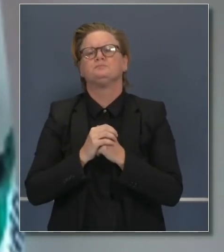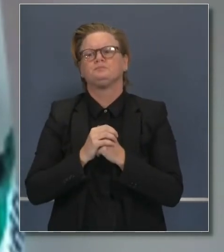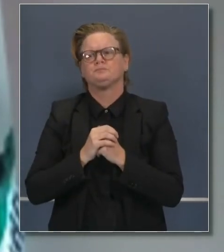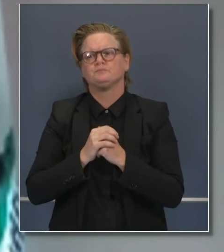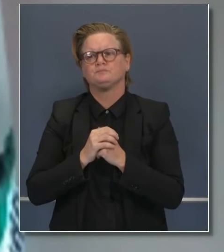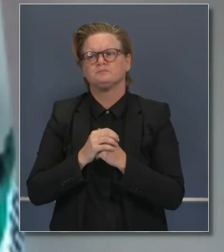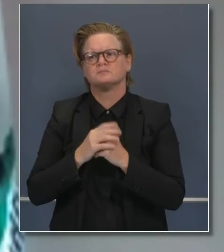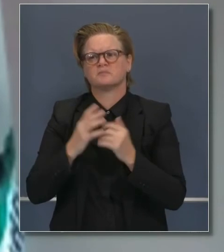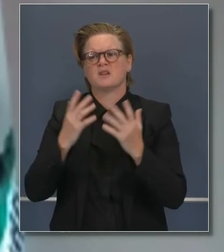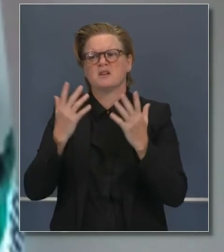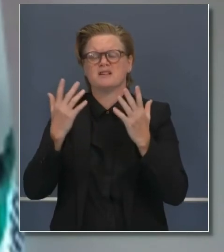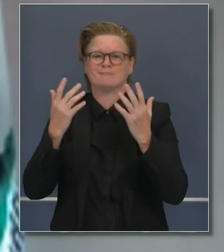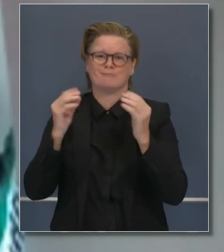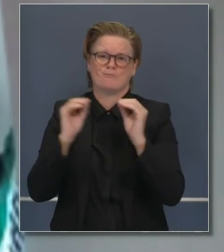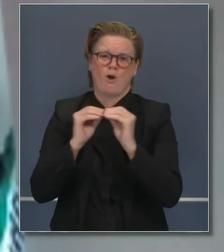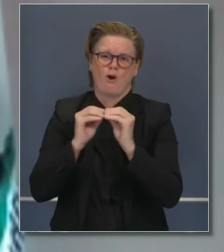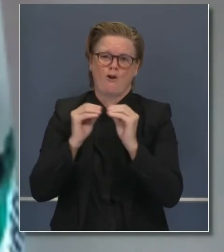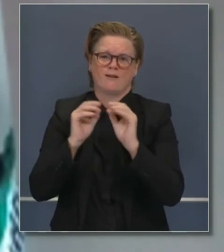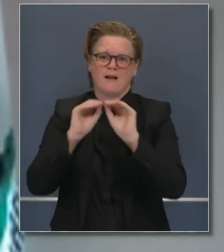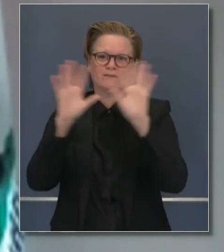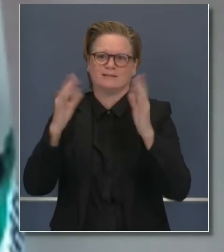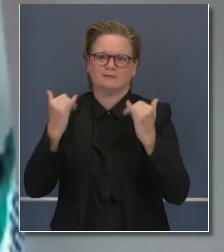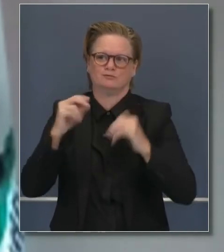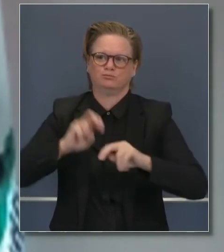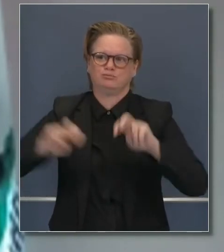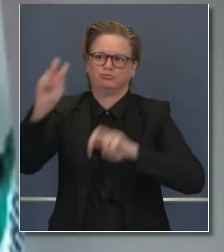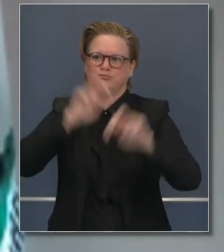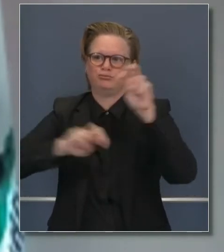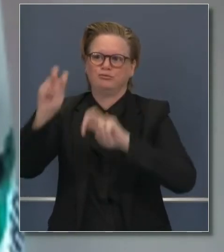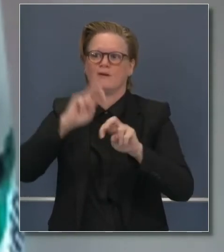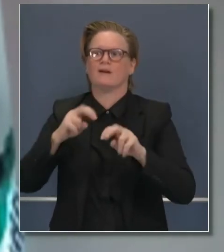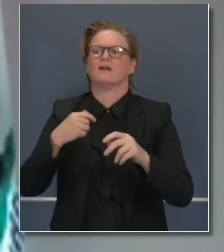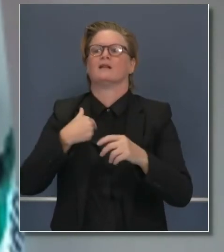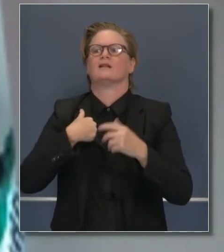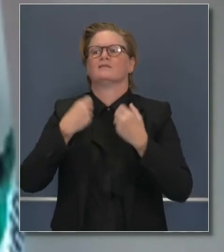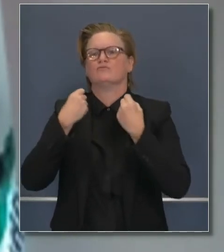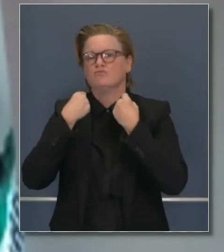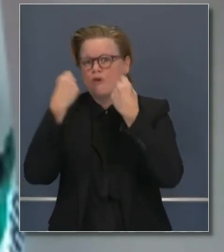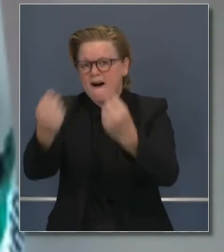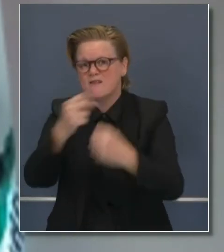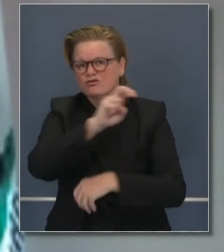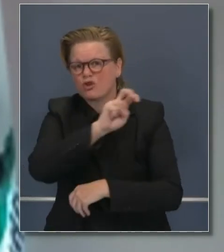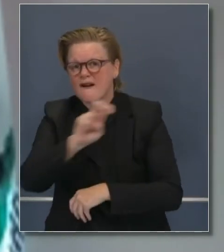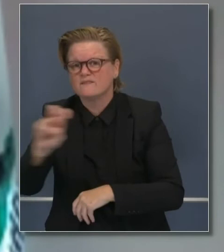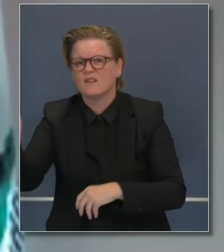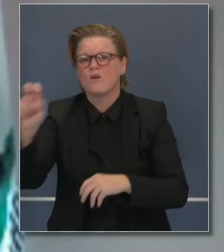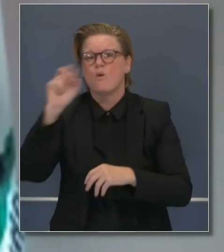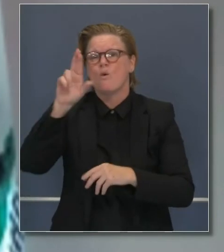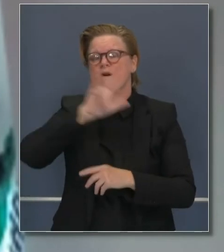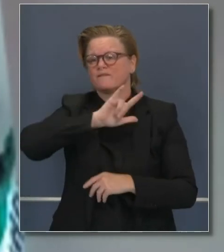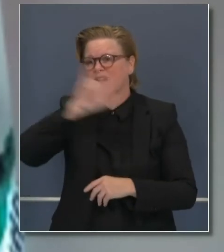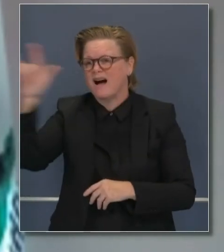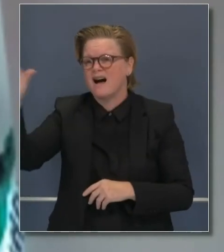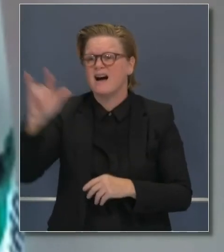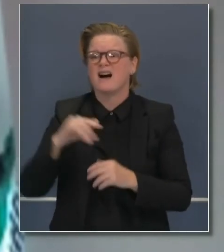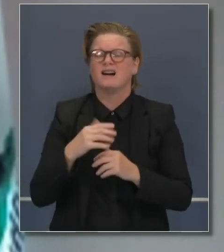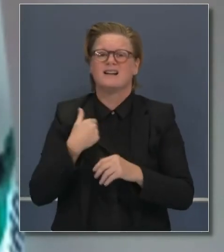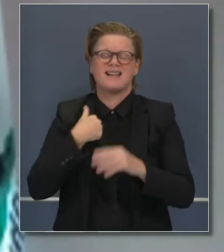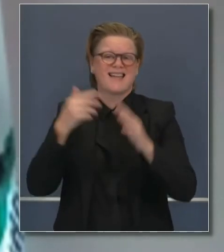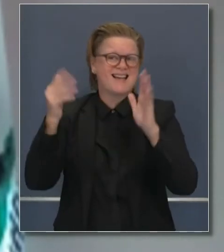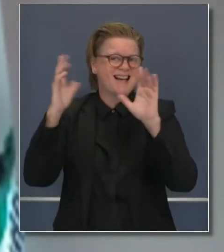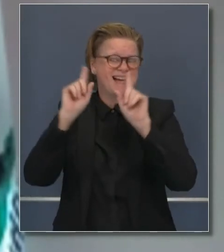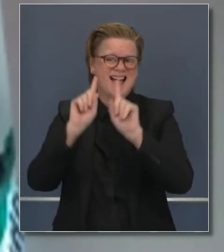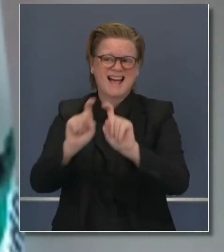either by air or by car. And we're asking people then to consider canceling their travel